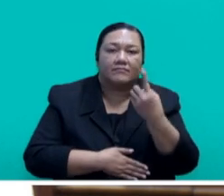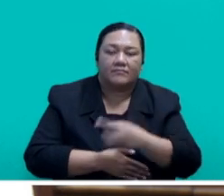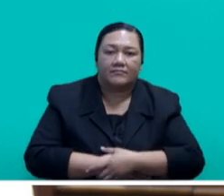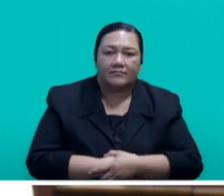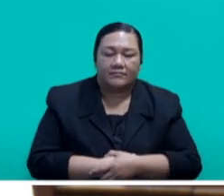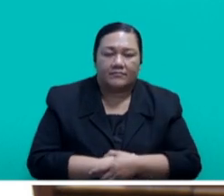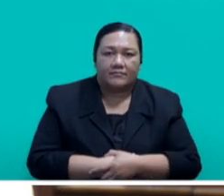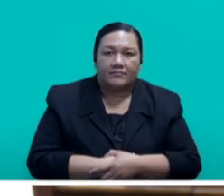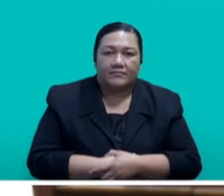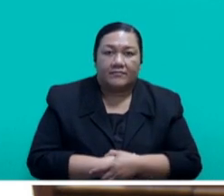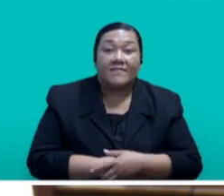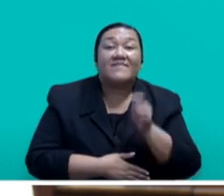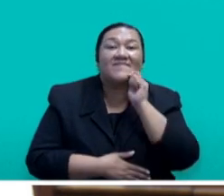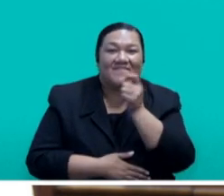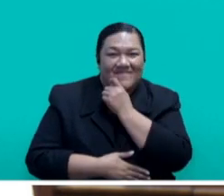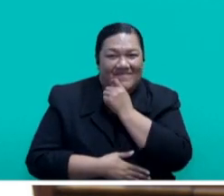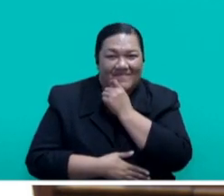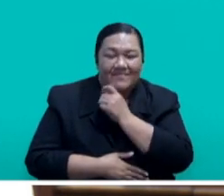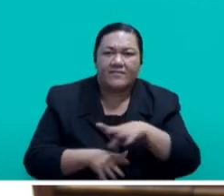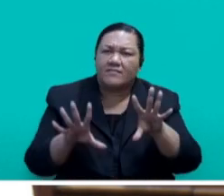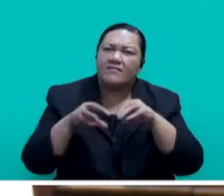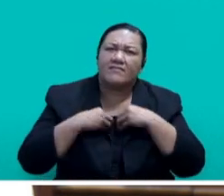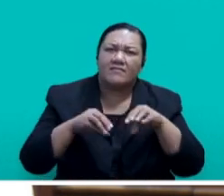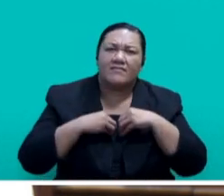of Taruni for receiving the